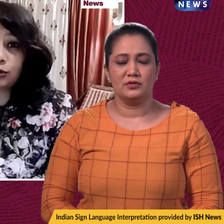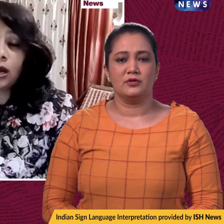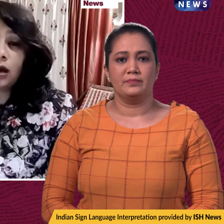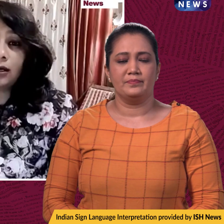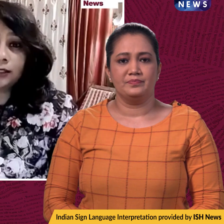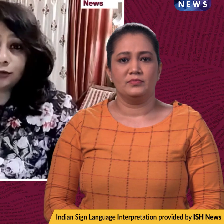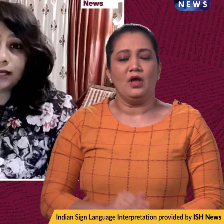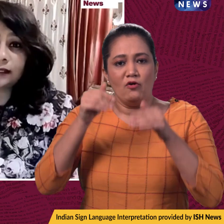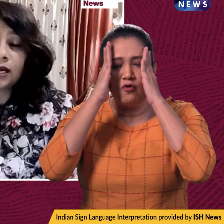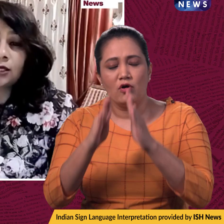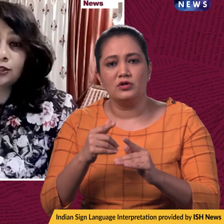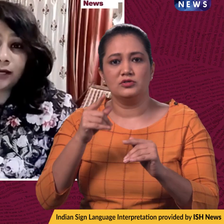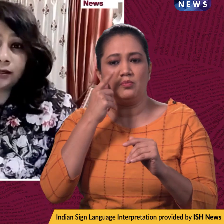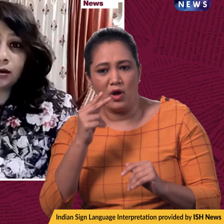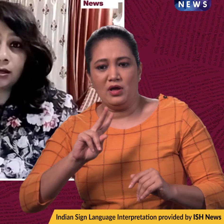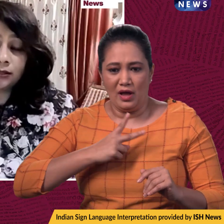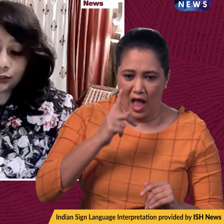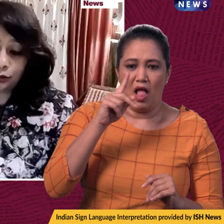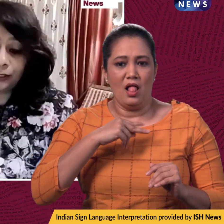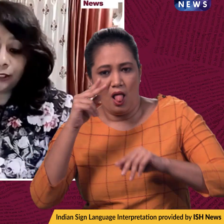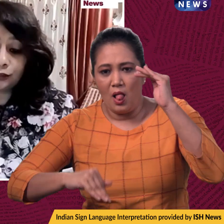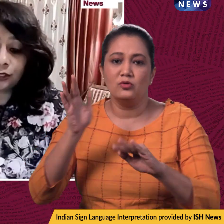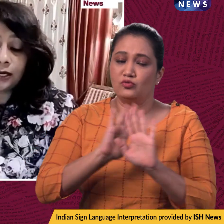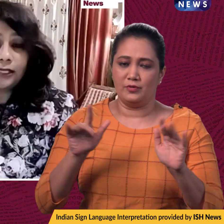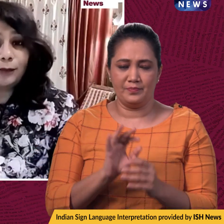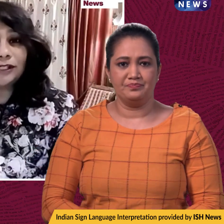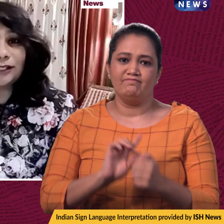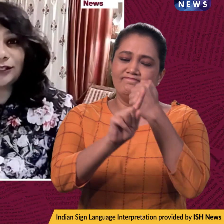mostly to address gender